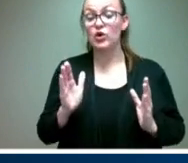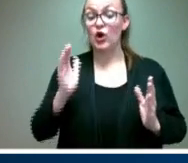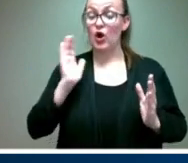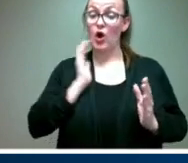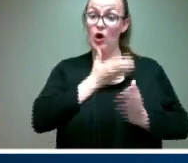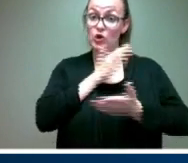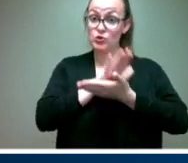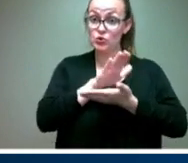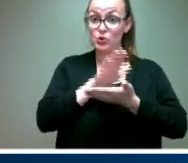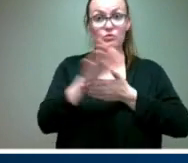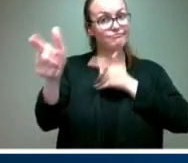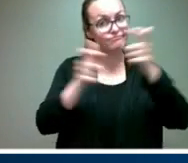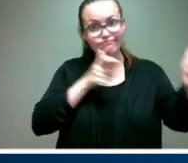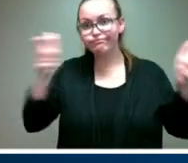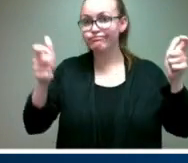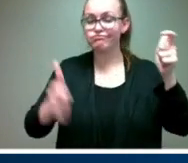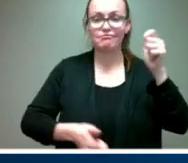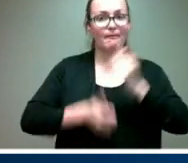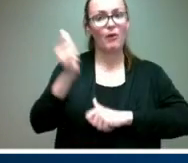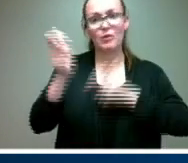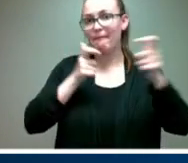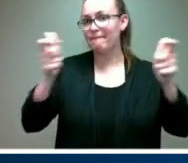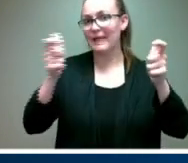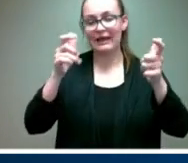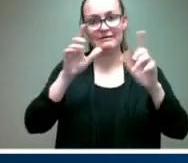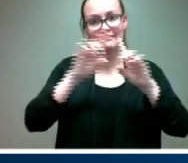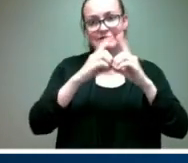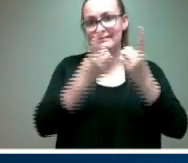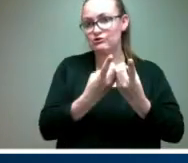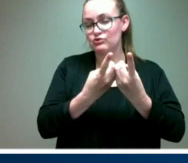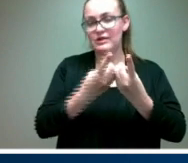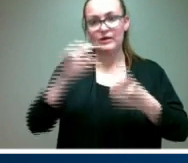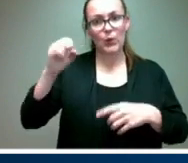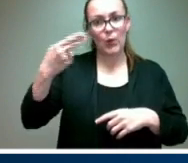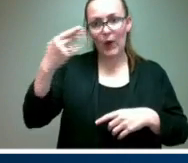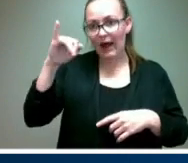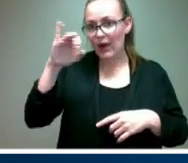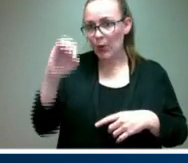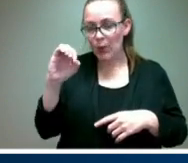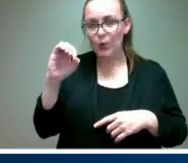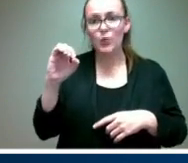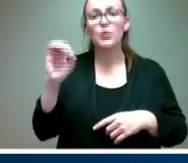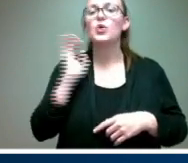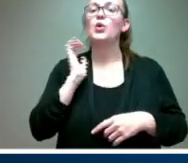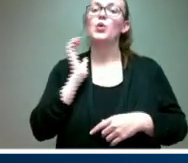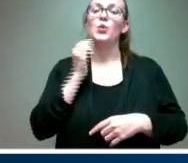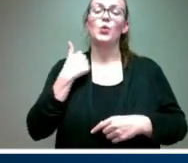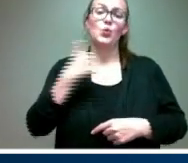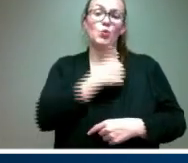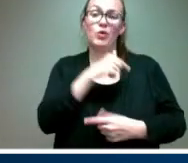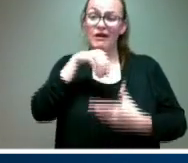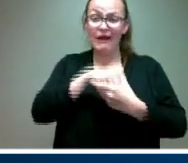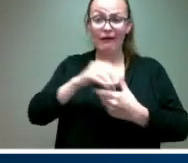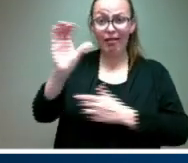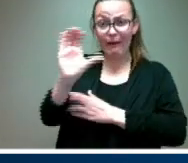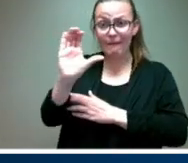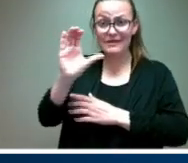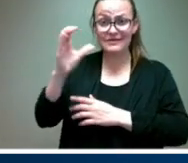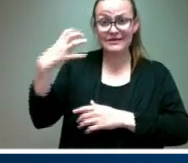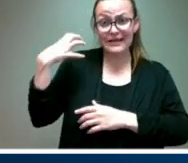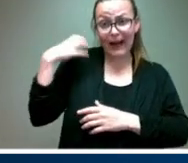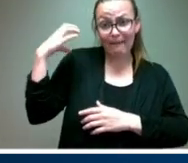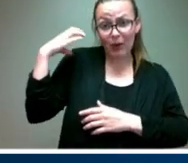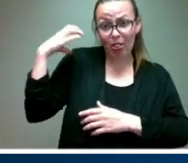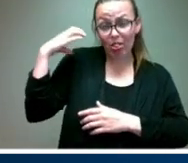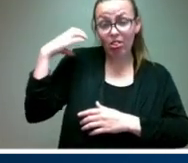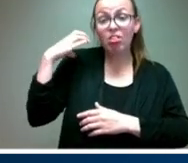city. I would love it if we are leading the way and others come and say, this is how Columbus did it, and this is how they